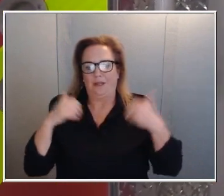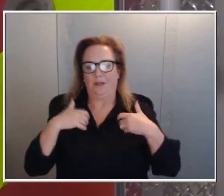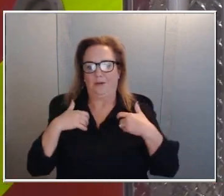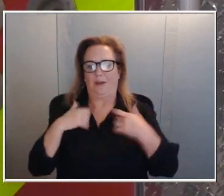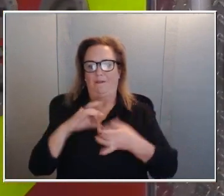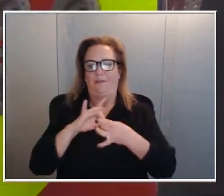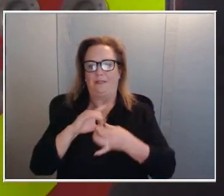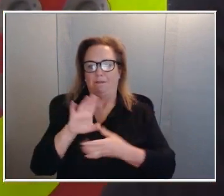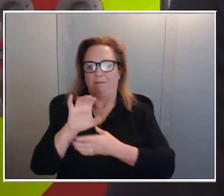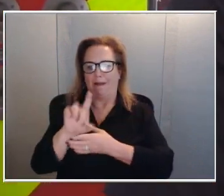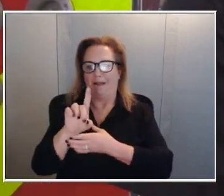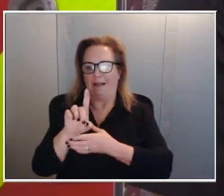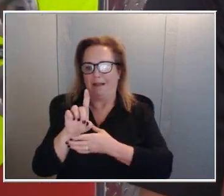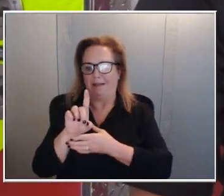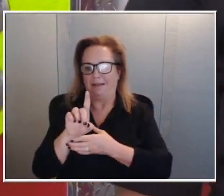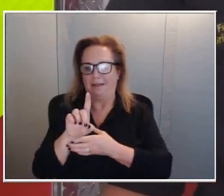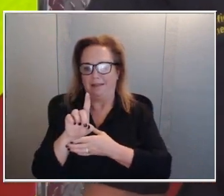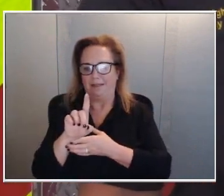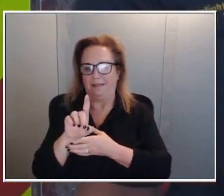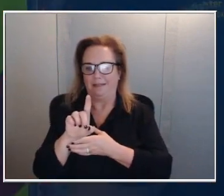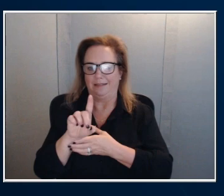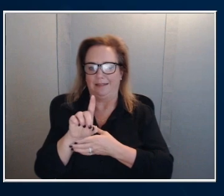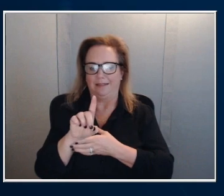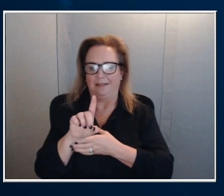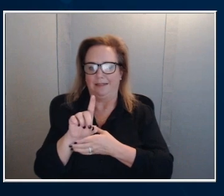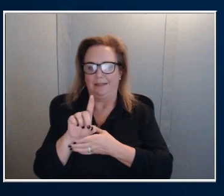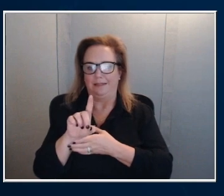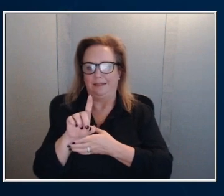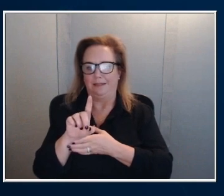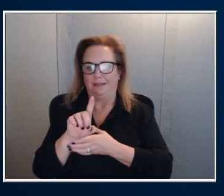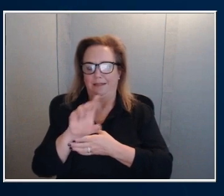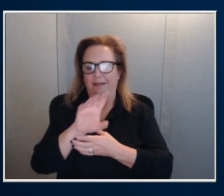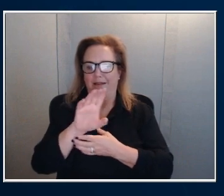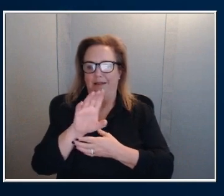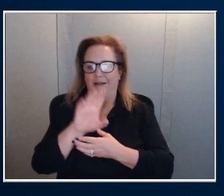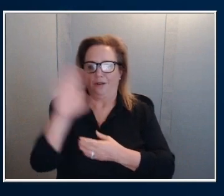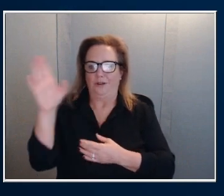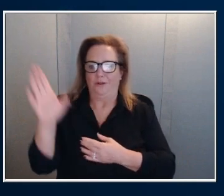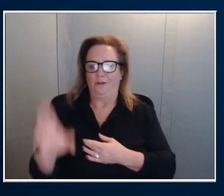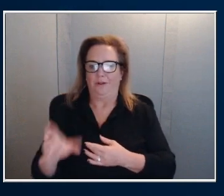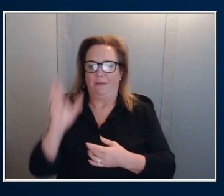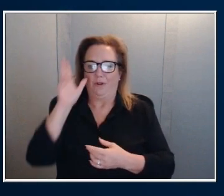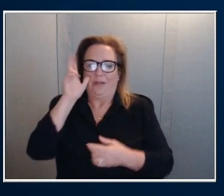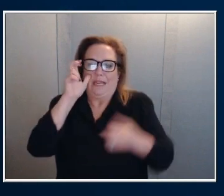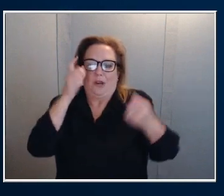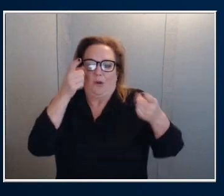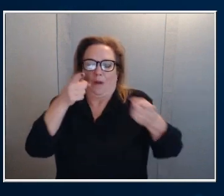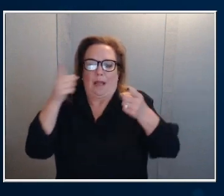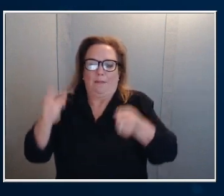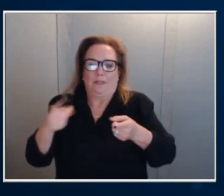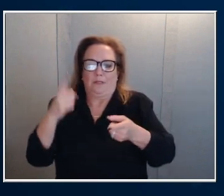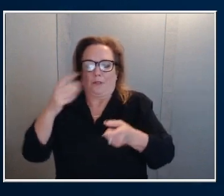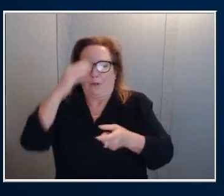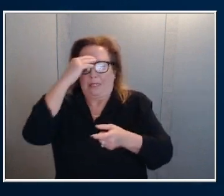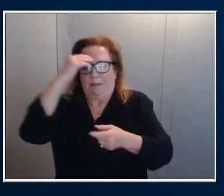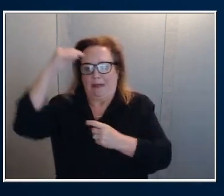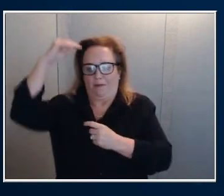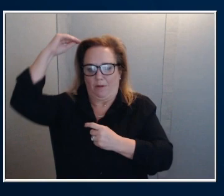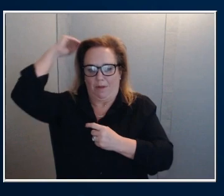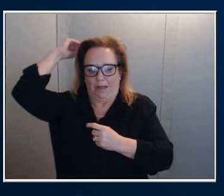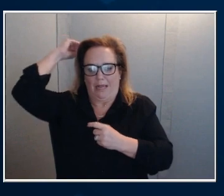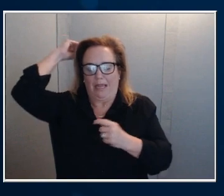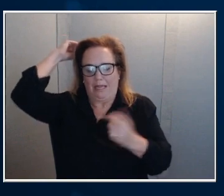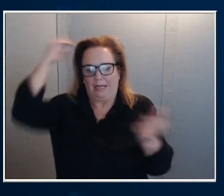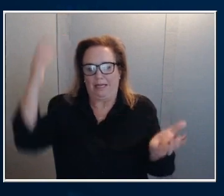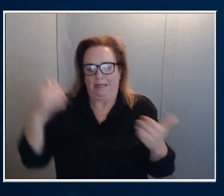of bond with them, and then you never get to hear what happened, so it's kind of always in the back of your mind. So to be able